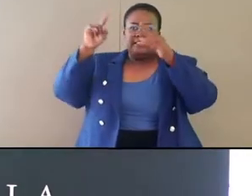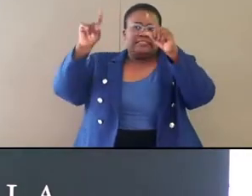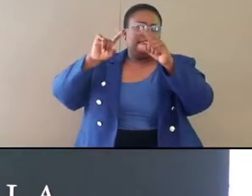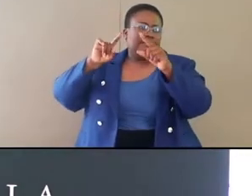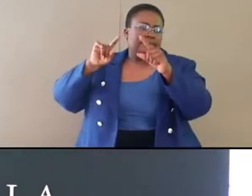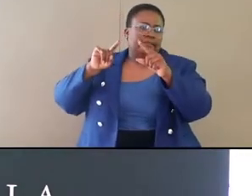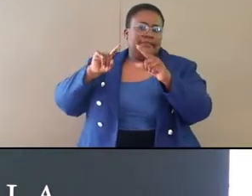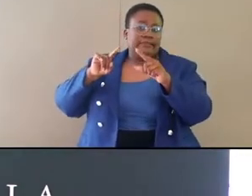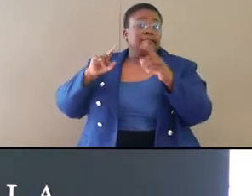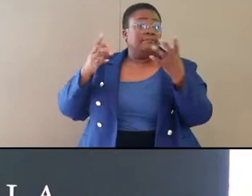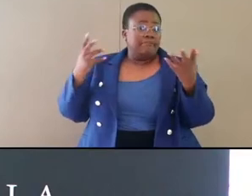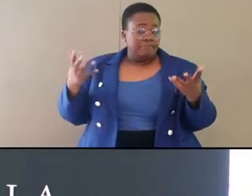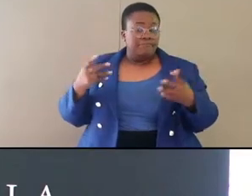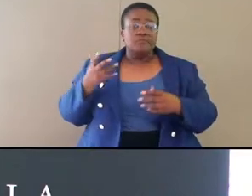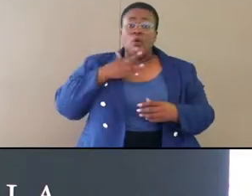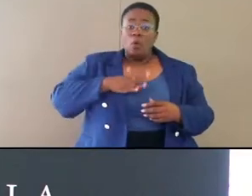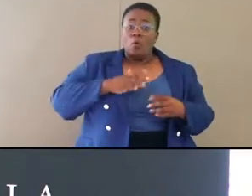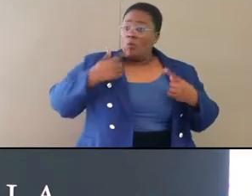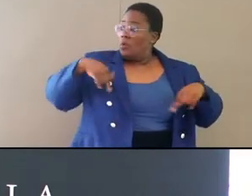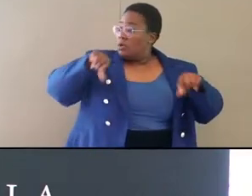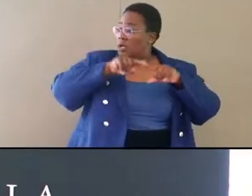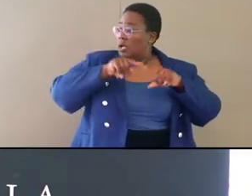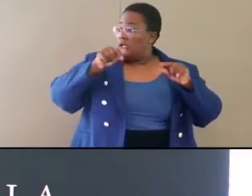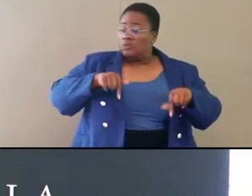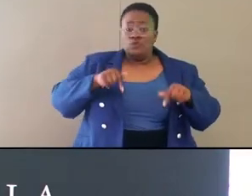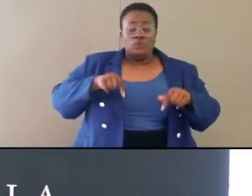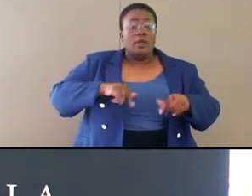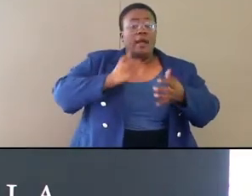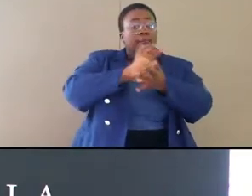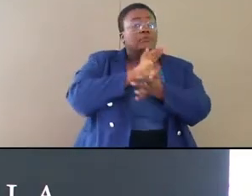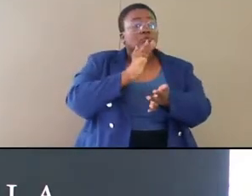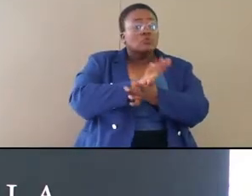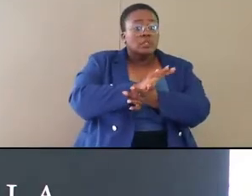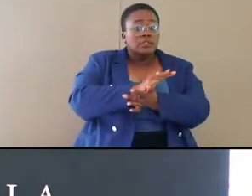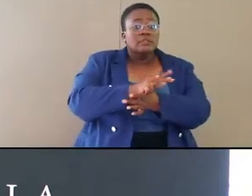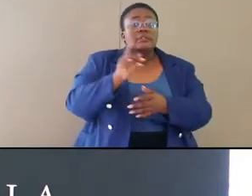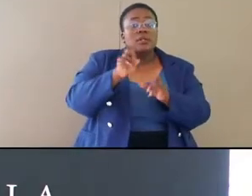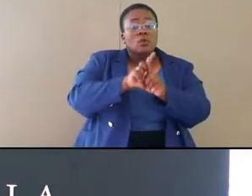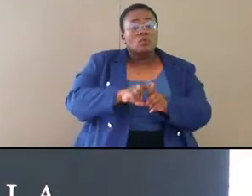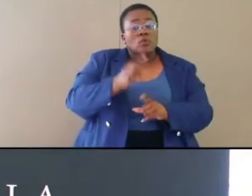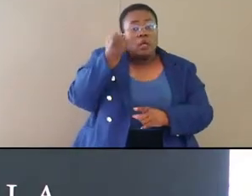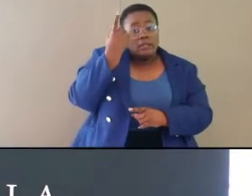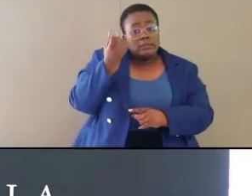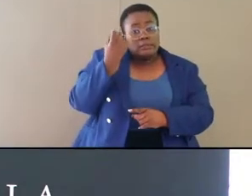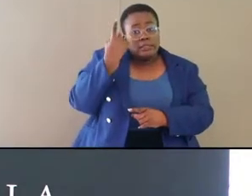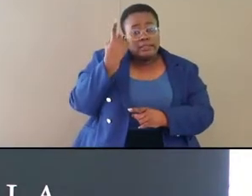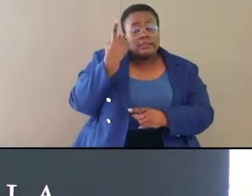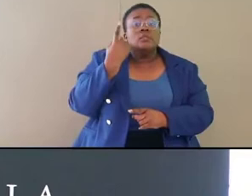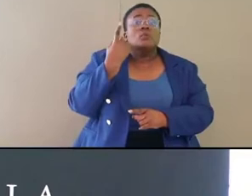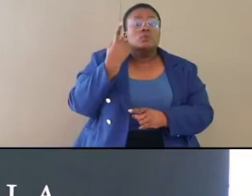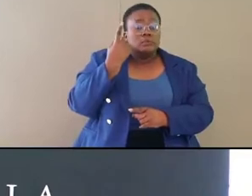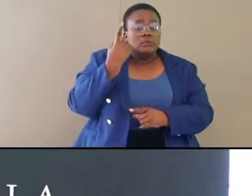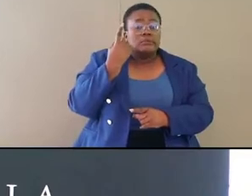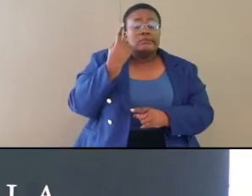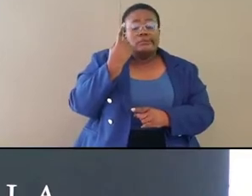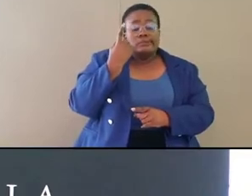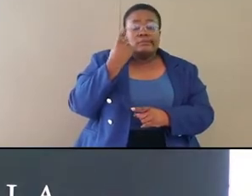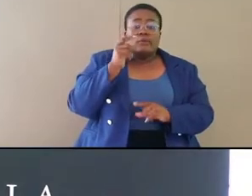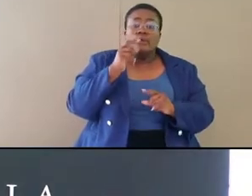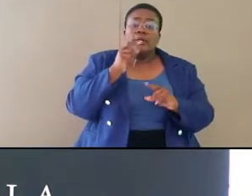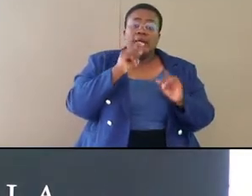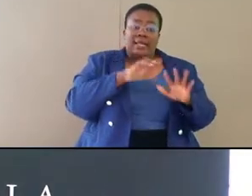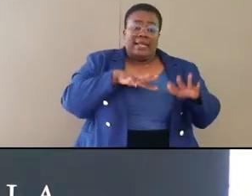So, I want us today to appreciate and understand that the mandates that came in